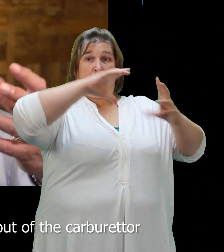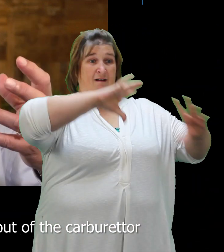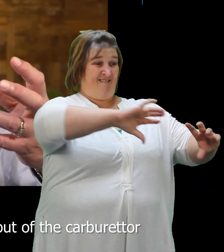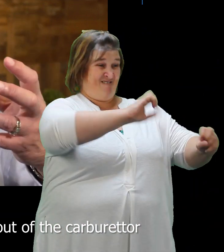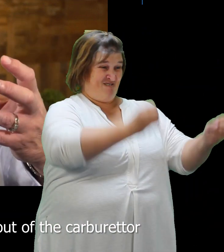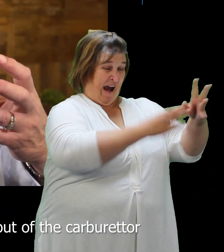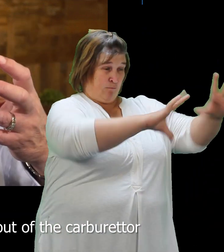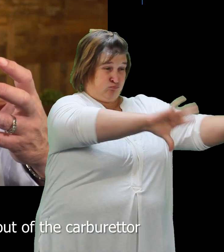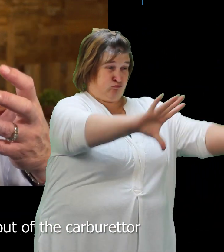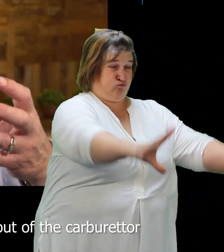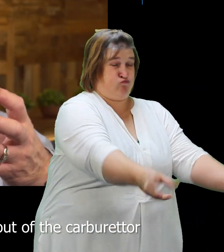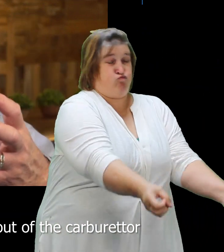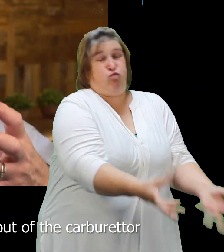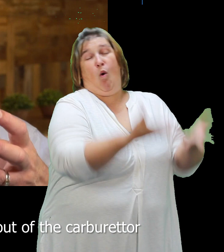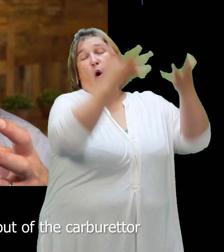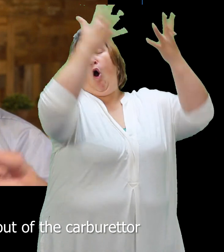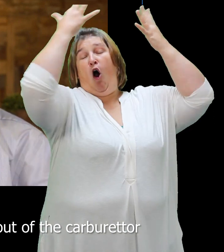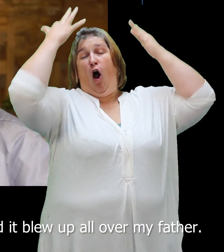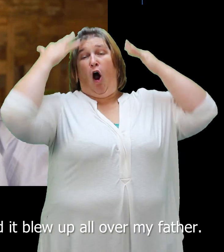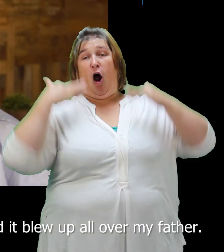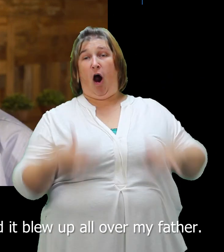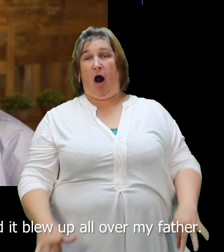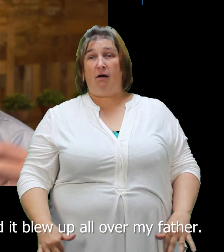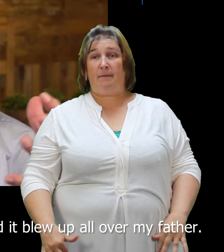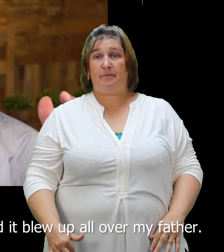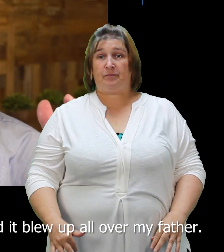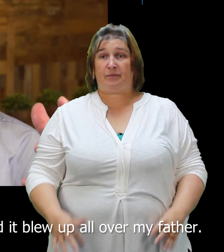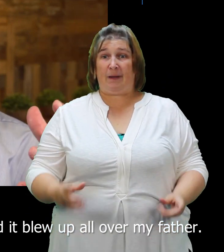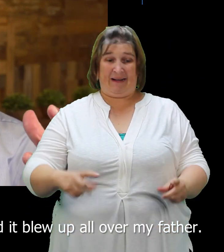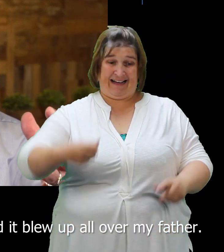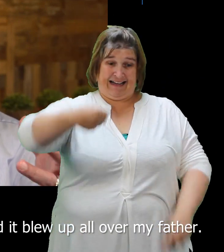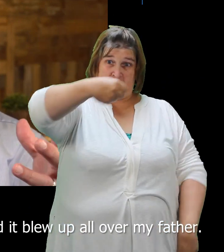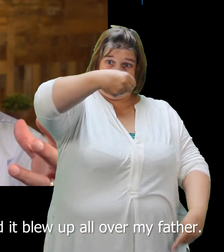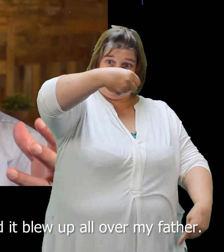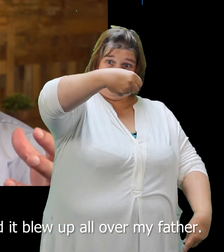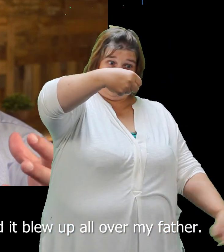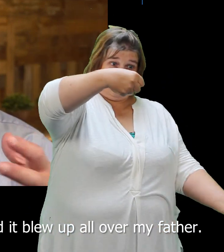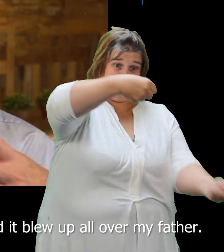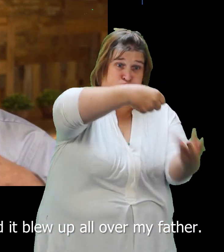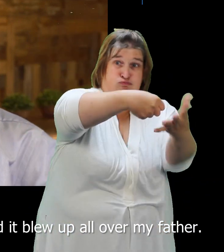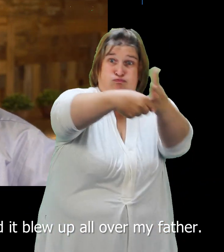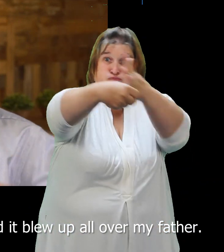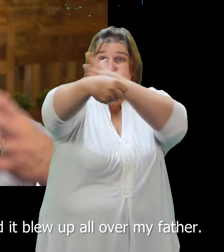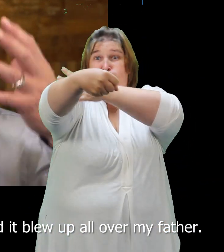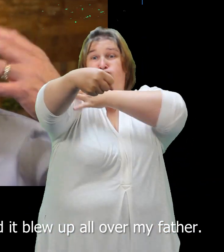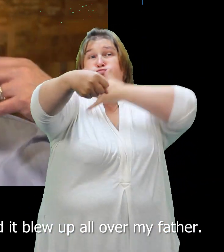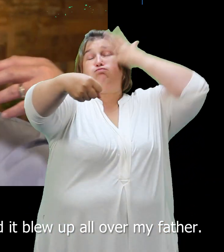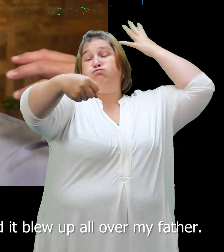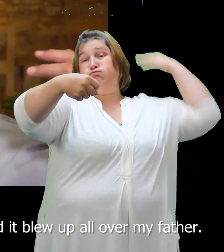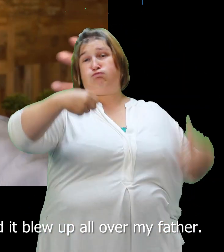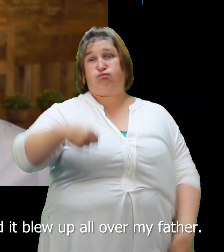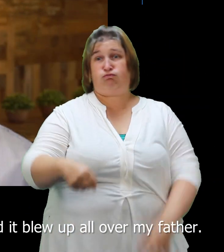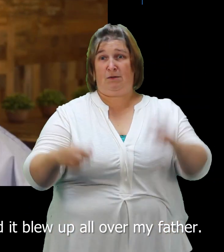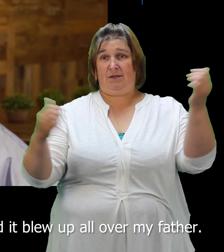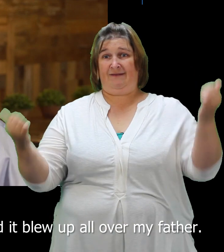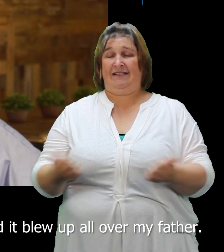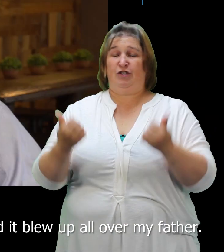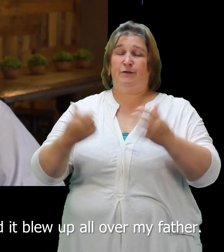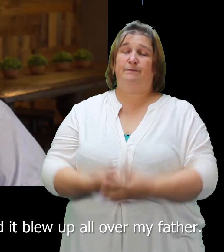of fire came up out of the carburetor and it ignited the can of gas in my dad's hands and it blew up all over my